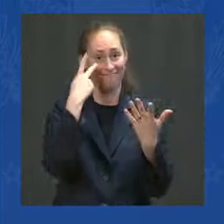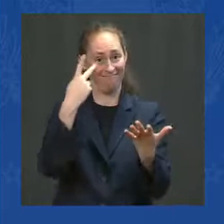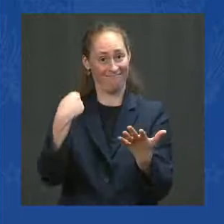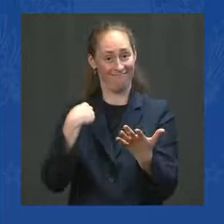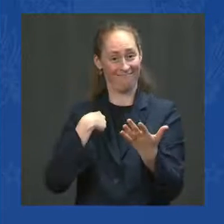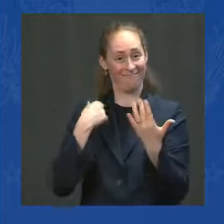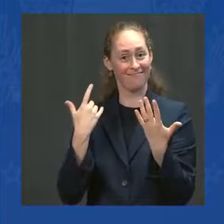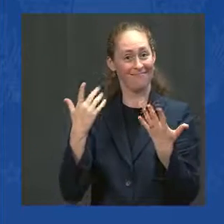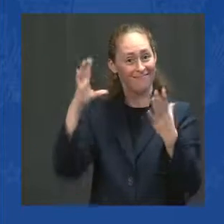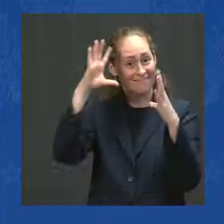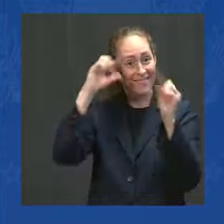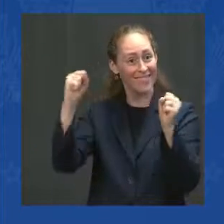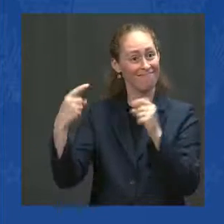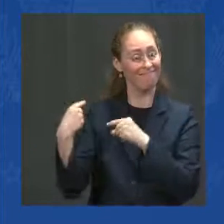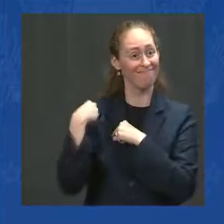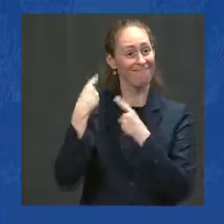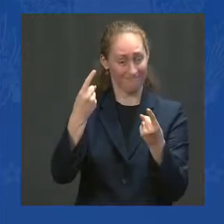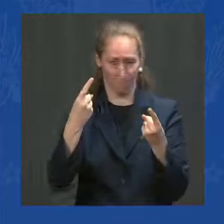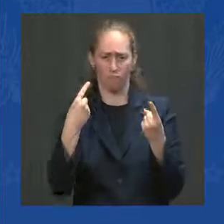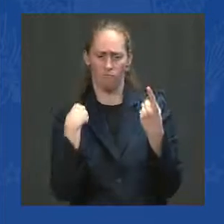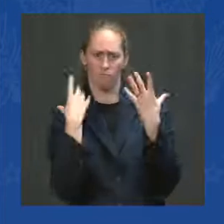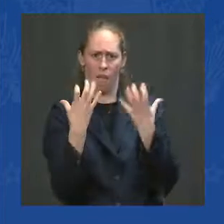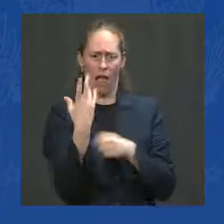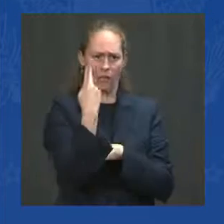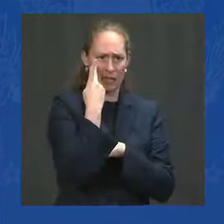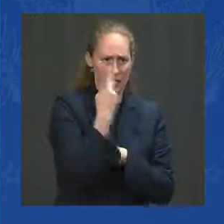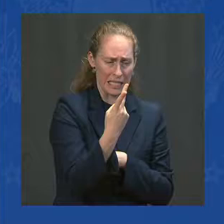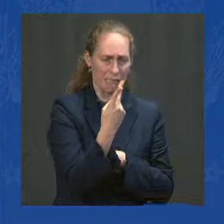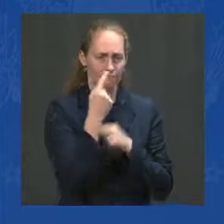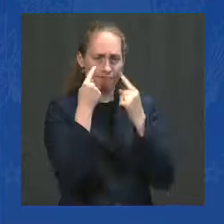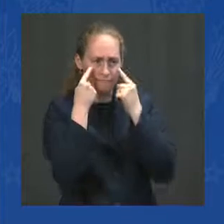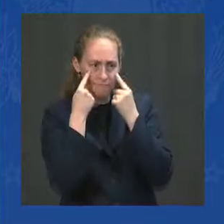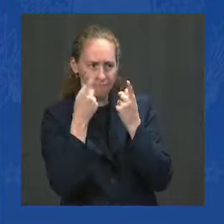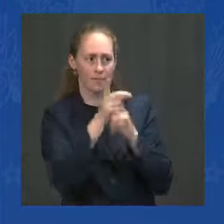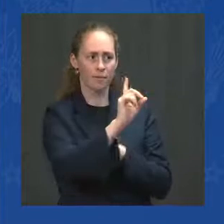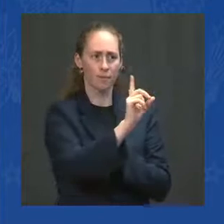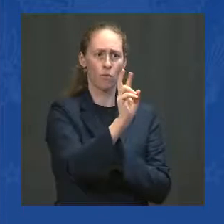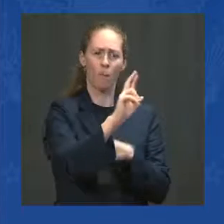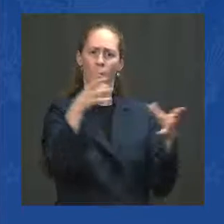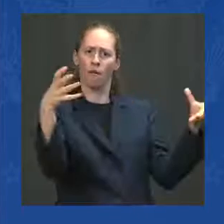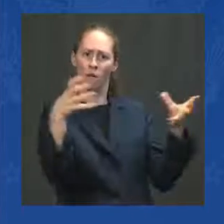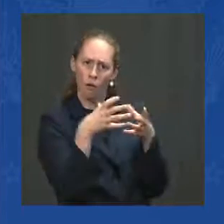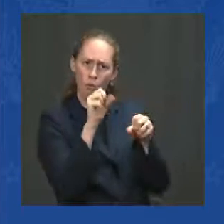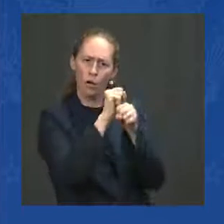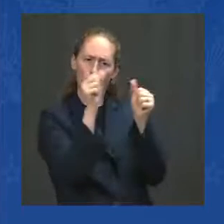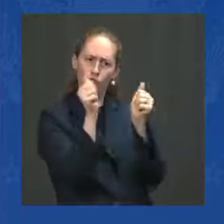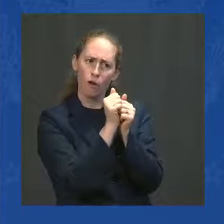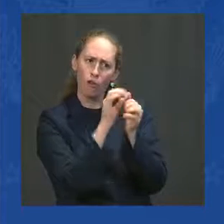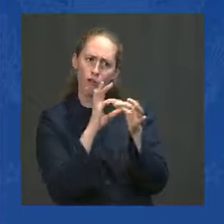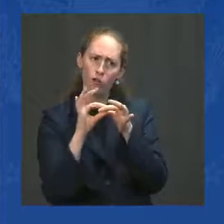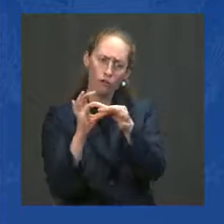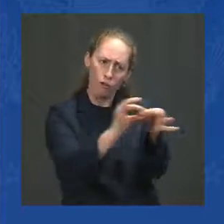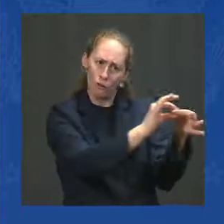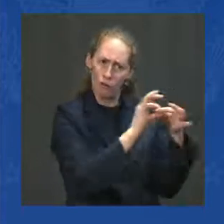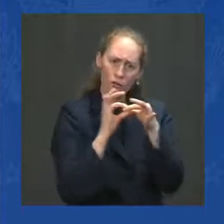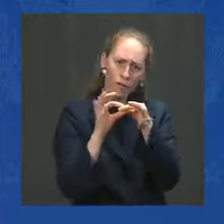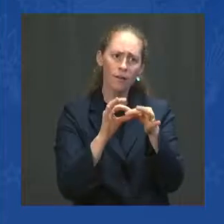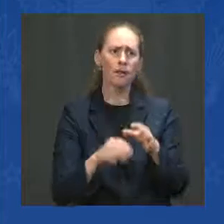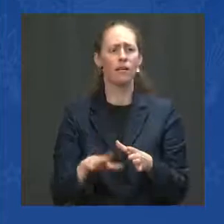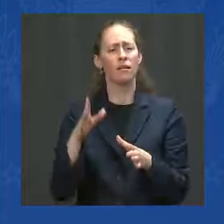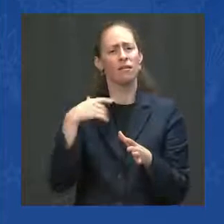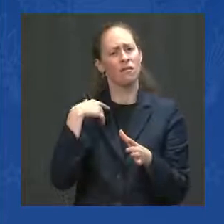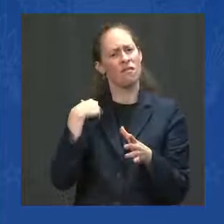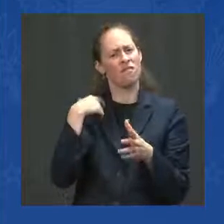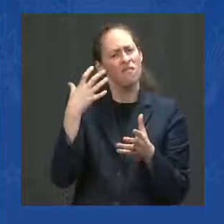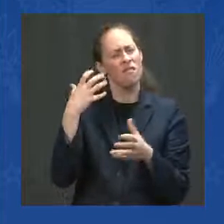of an earlier age. As you may well remember, I never believed that, and I still don't. So I want